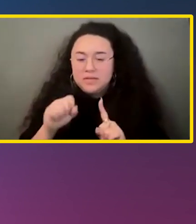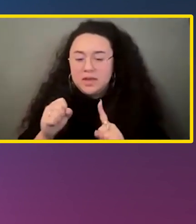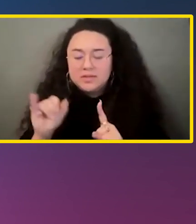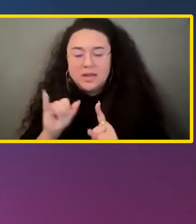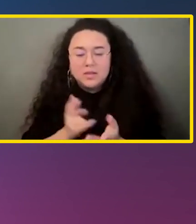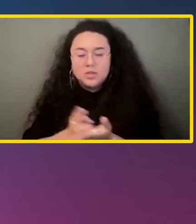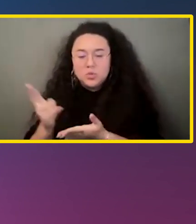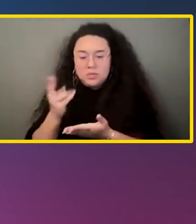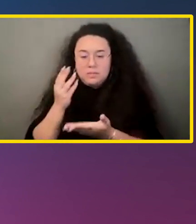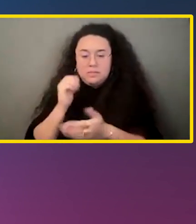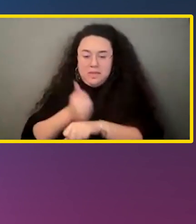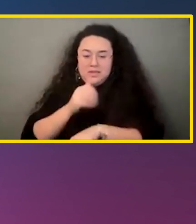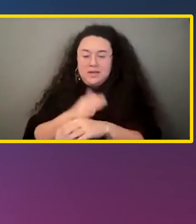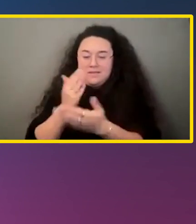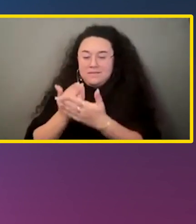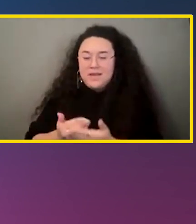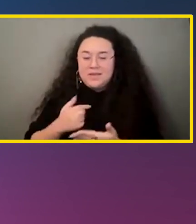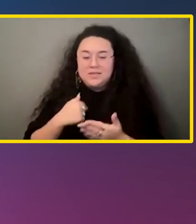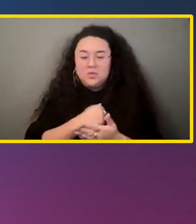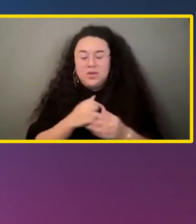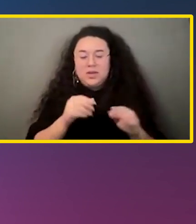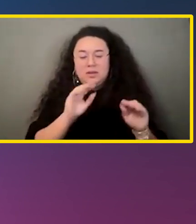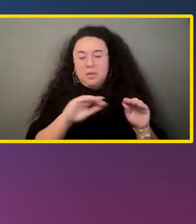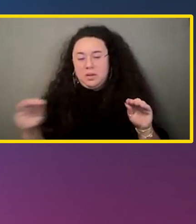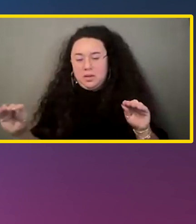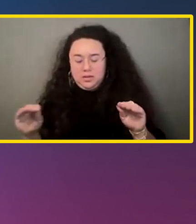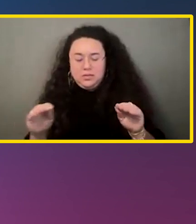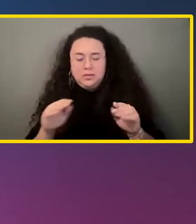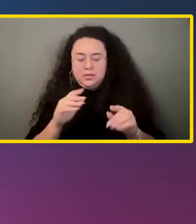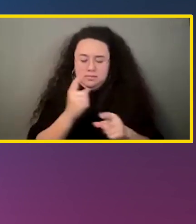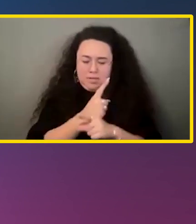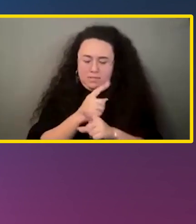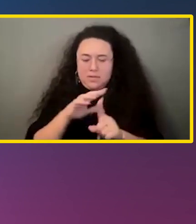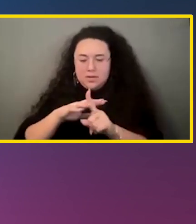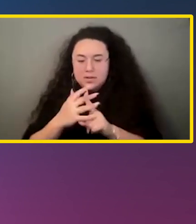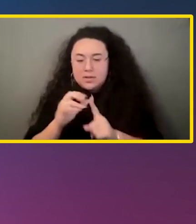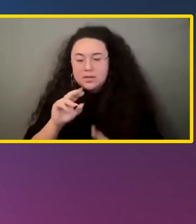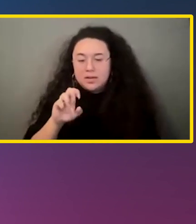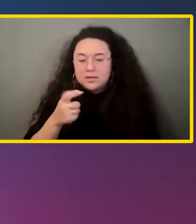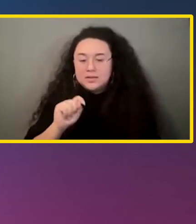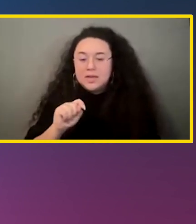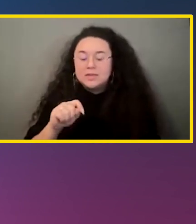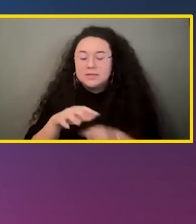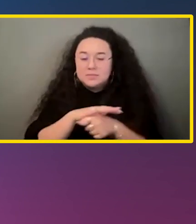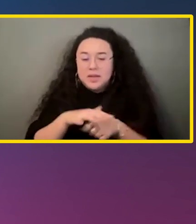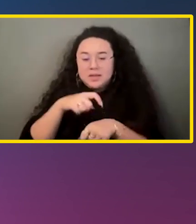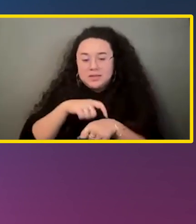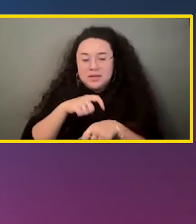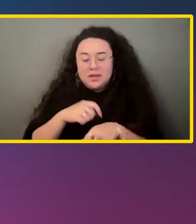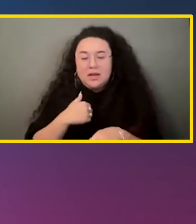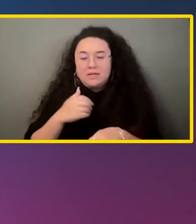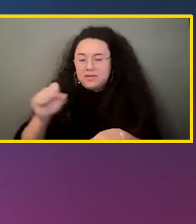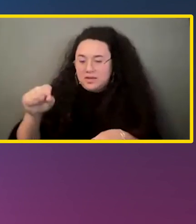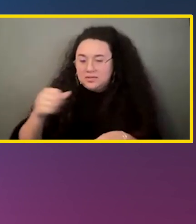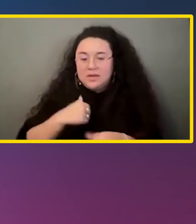based on a bunch of facts that we then put in their proper context and space and time. And there are some,